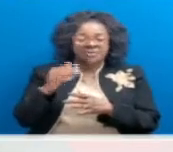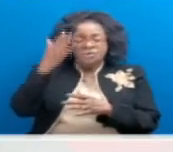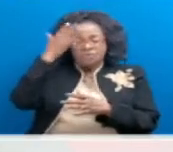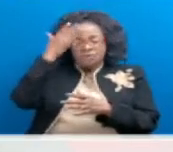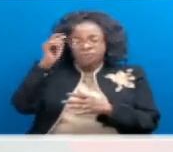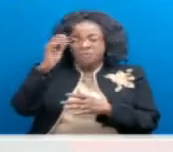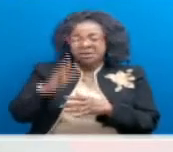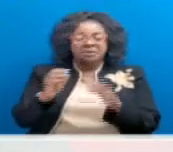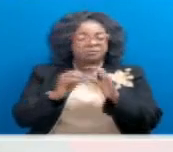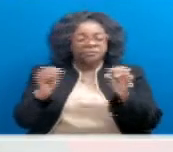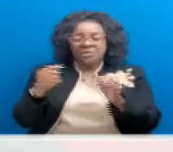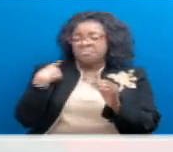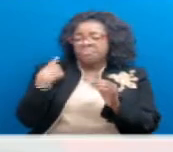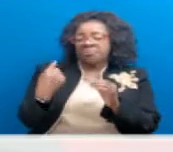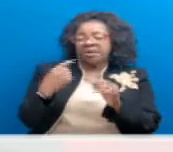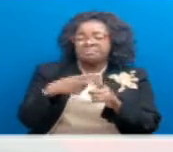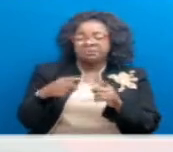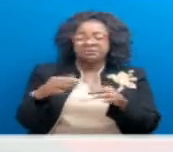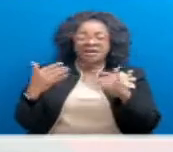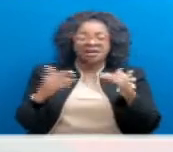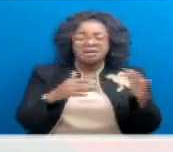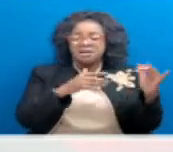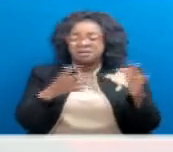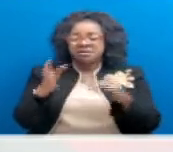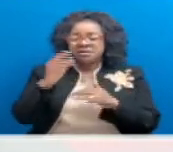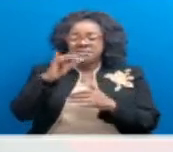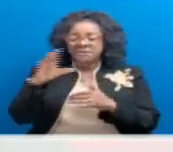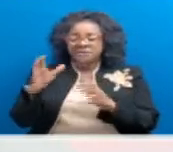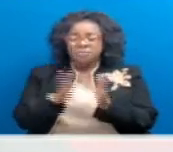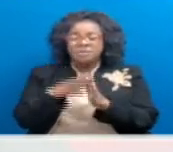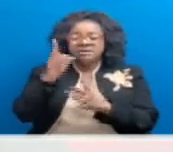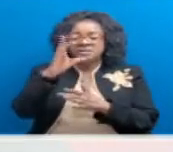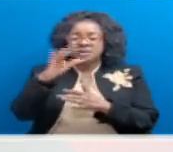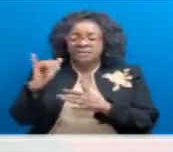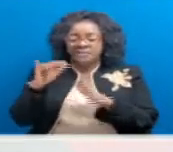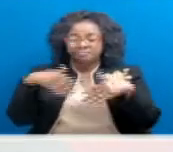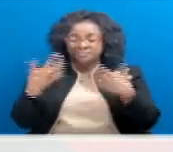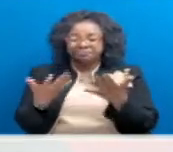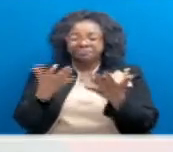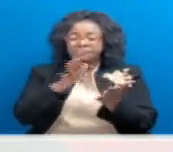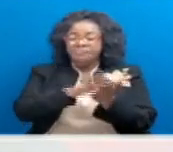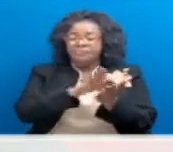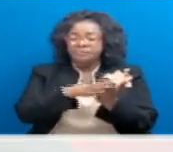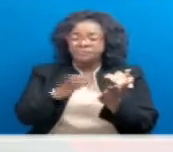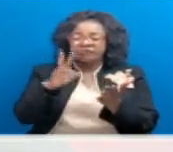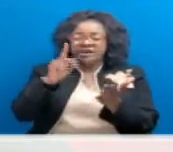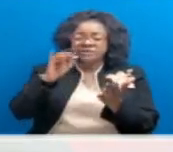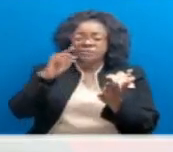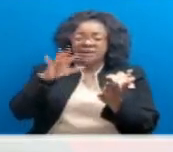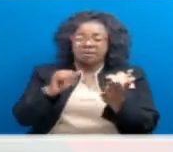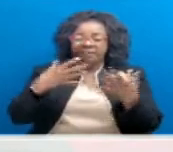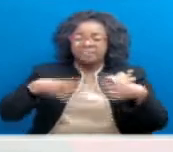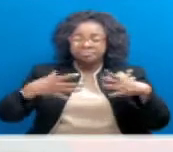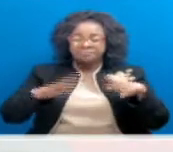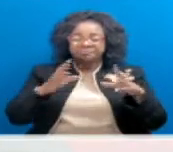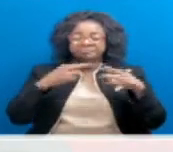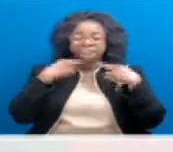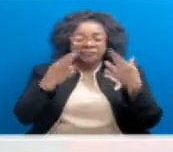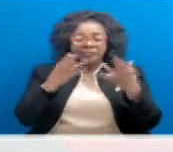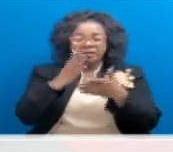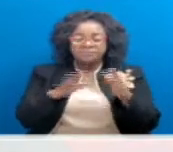recently. But the recent fight between the IEBC and the DCI over the detention of Venezuelan nationals resulted in